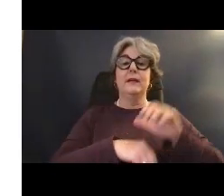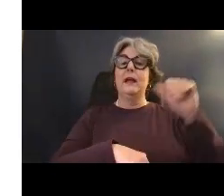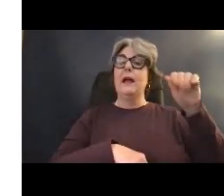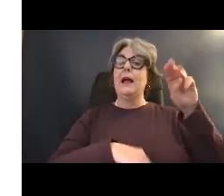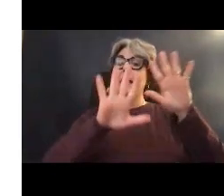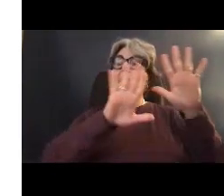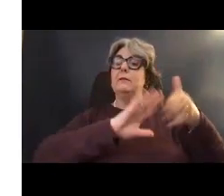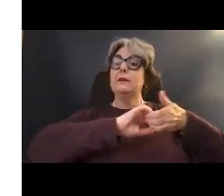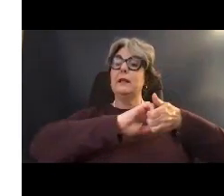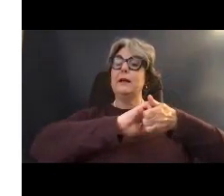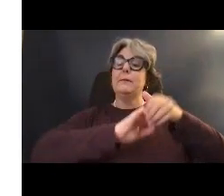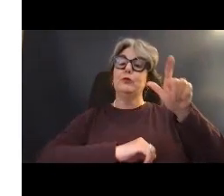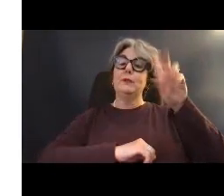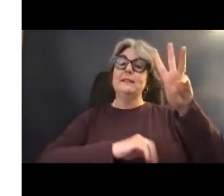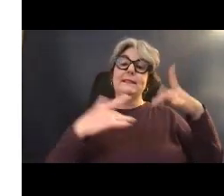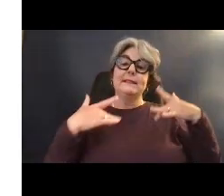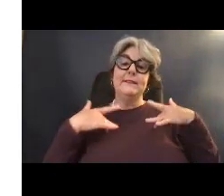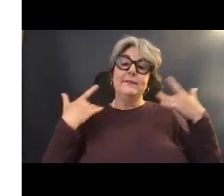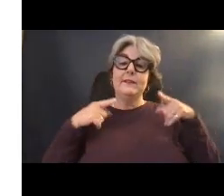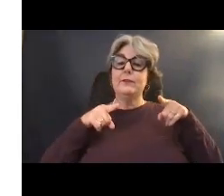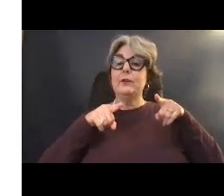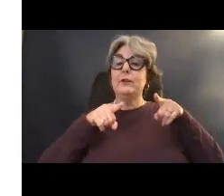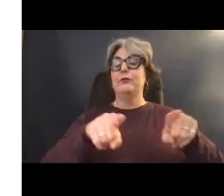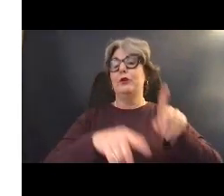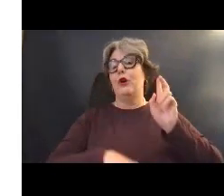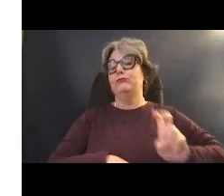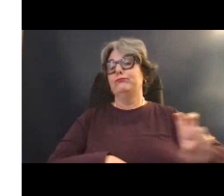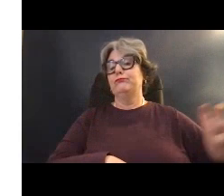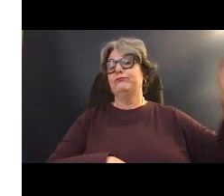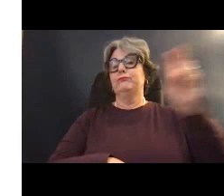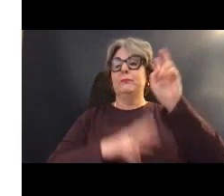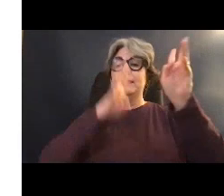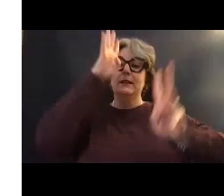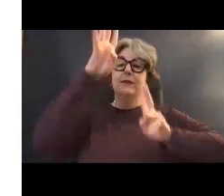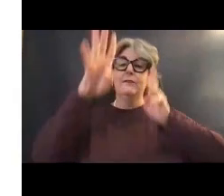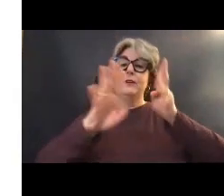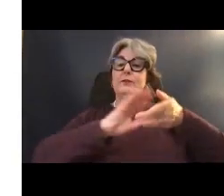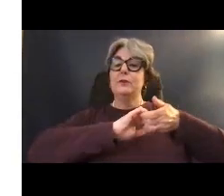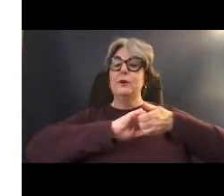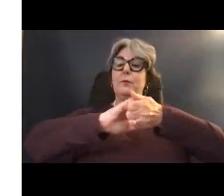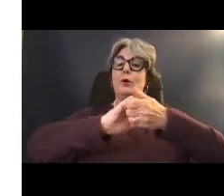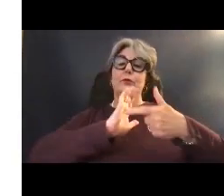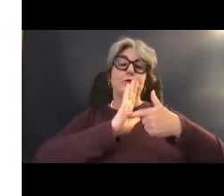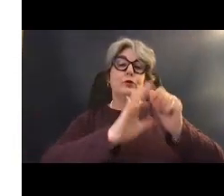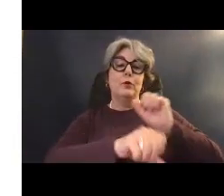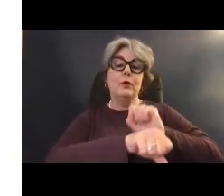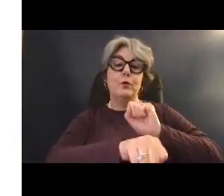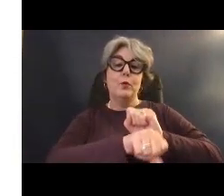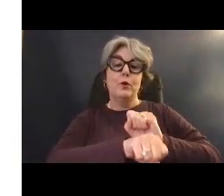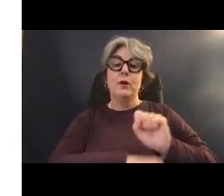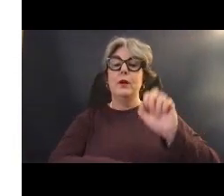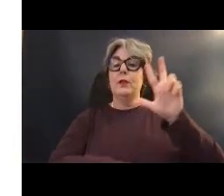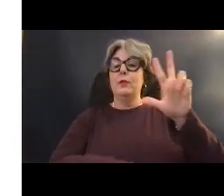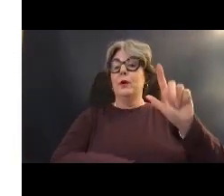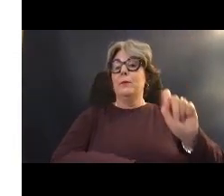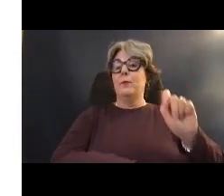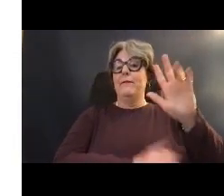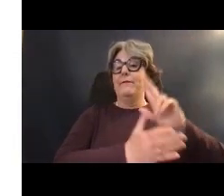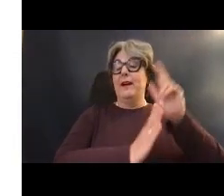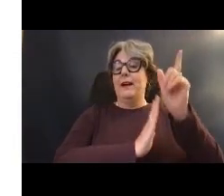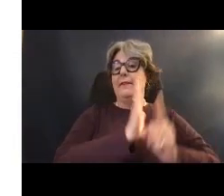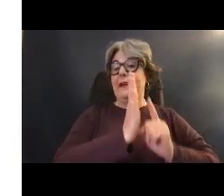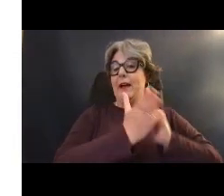partners hosted 26 events through the Aim for Climate Roadshow, and Innovation Sprint partners highlighted their work in 3.5 hours of programming at the Aim